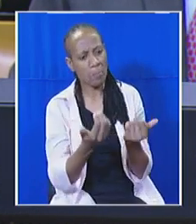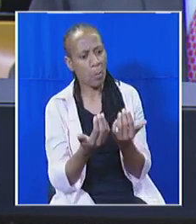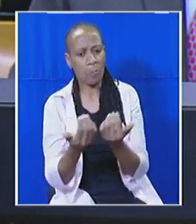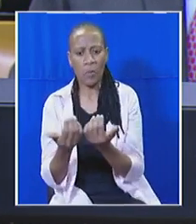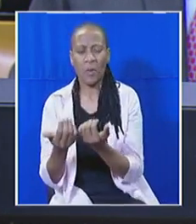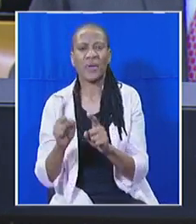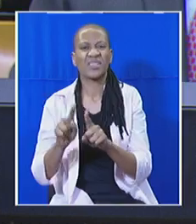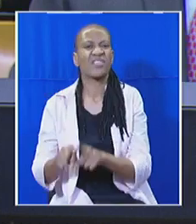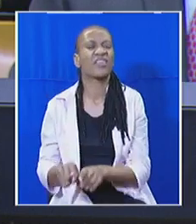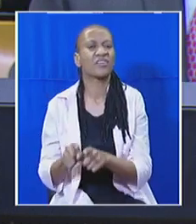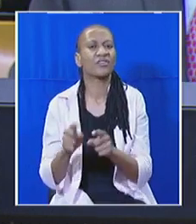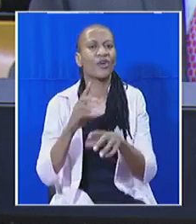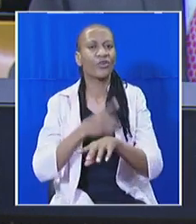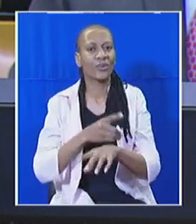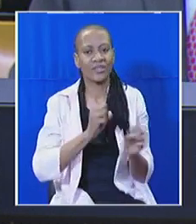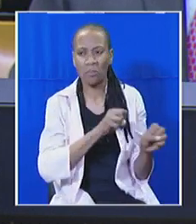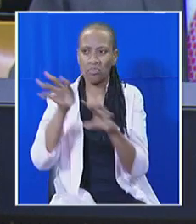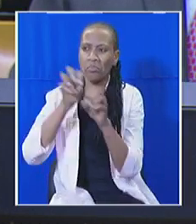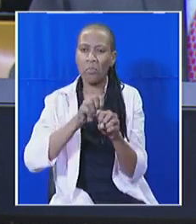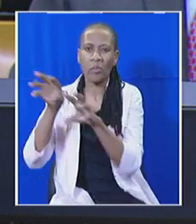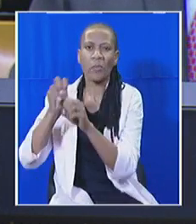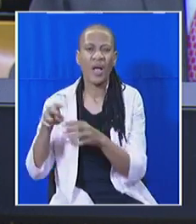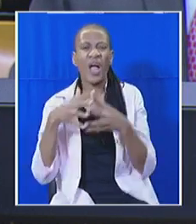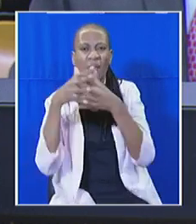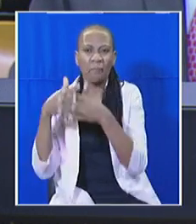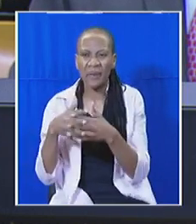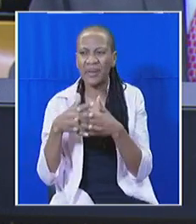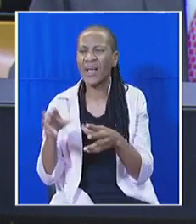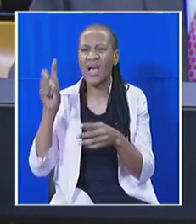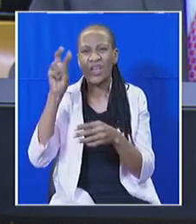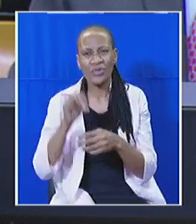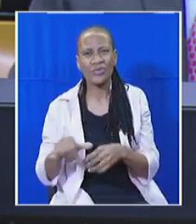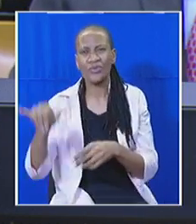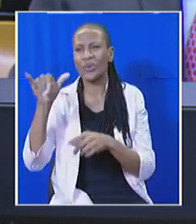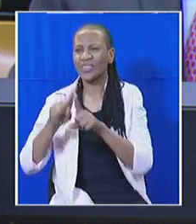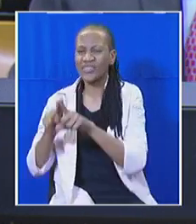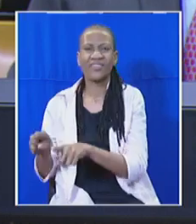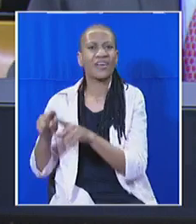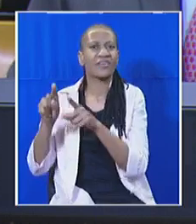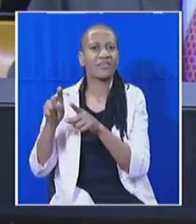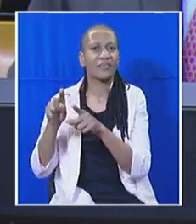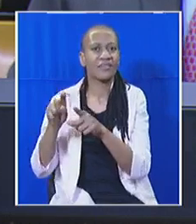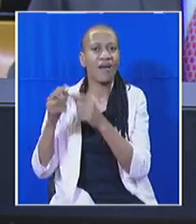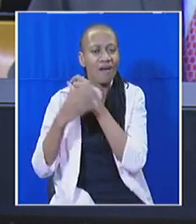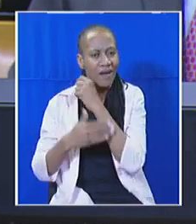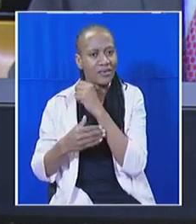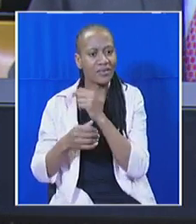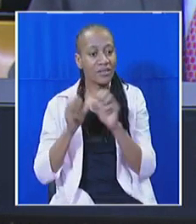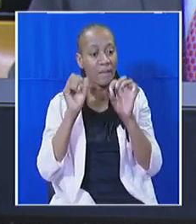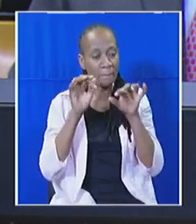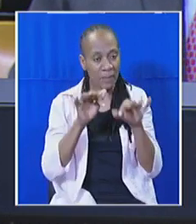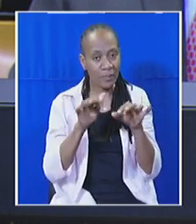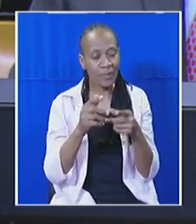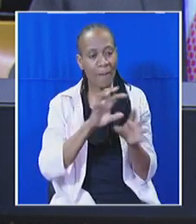world. USA, Europe, Australia, even rich Middle Eastern countries are actively recruiting doctors and nurses